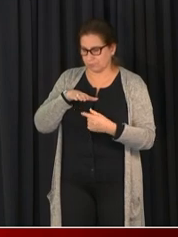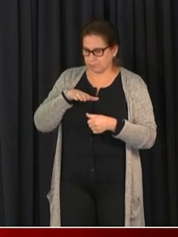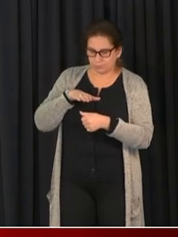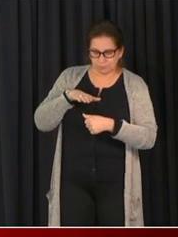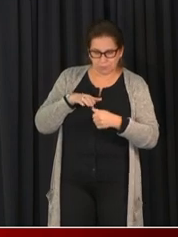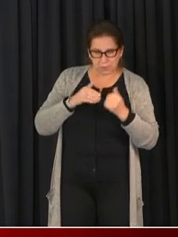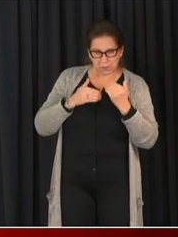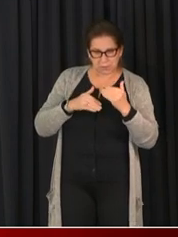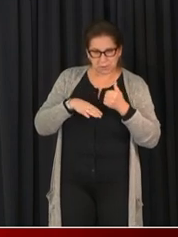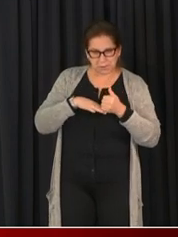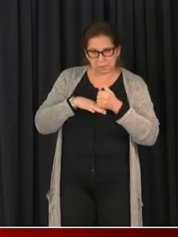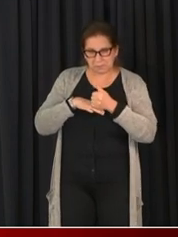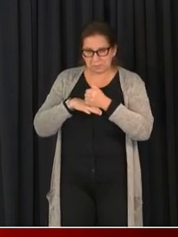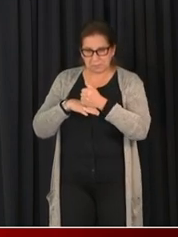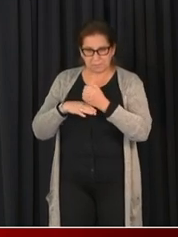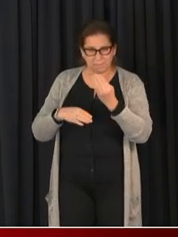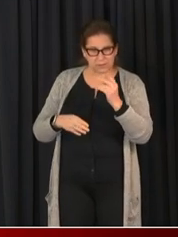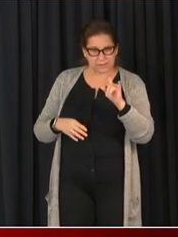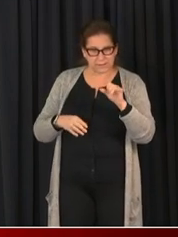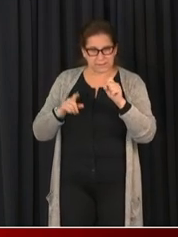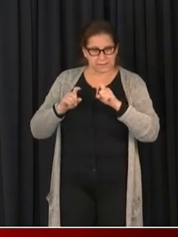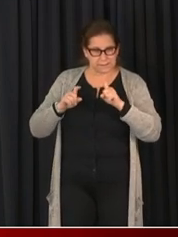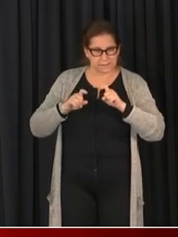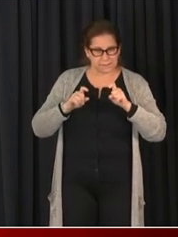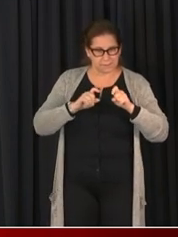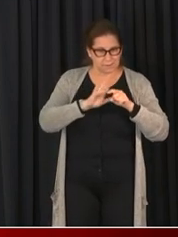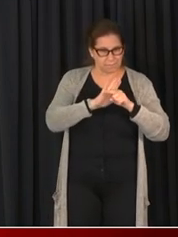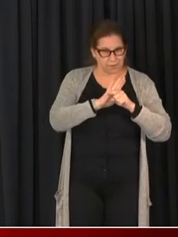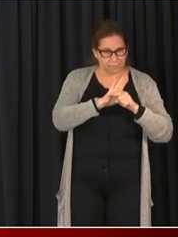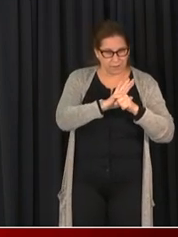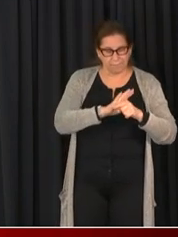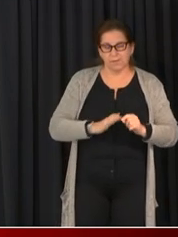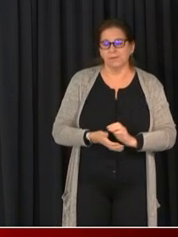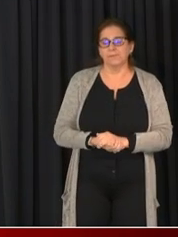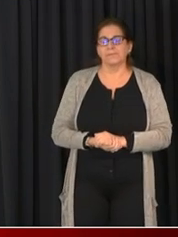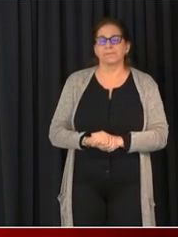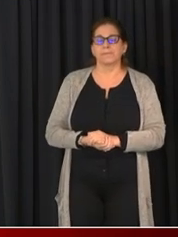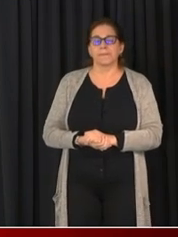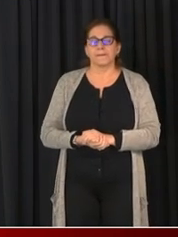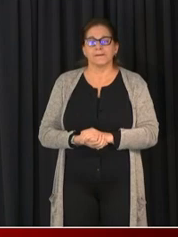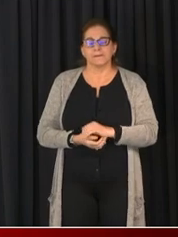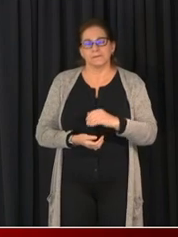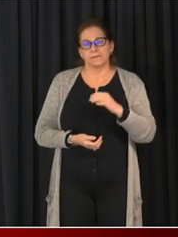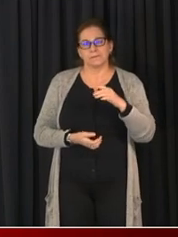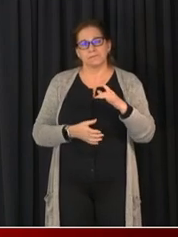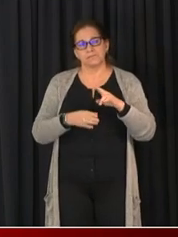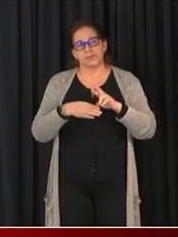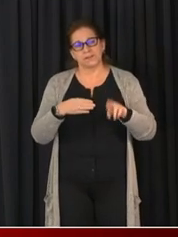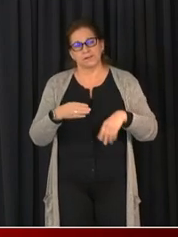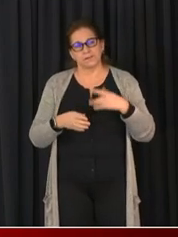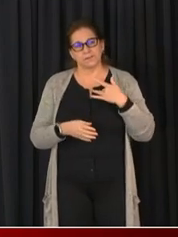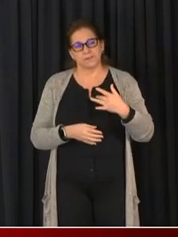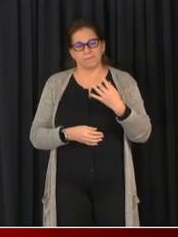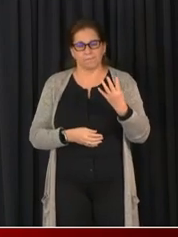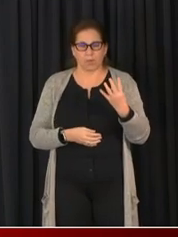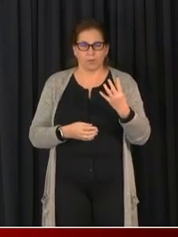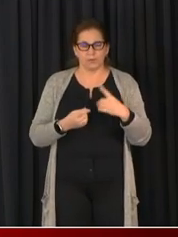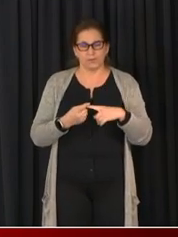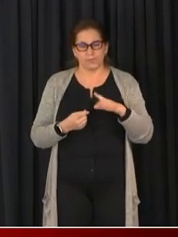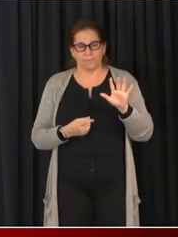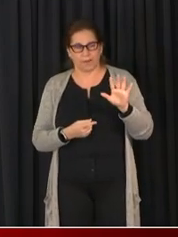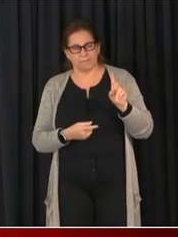activities and get tested approximately 3 to 5 days from your